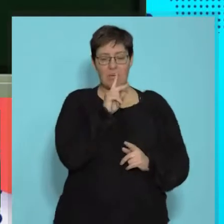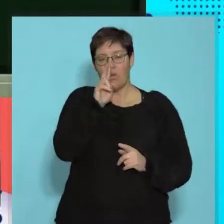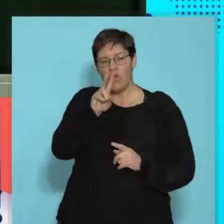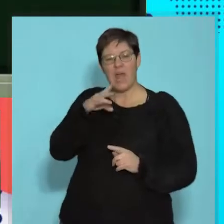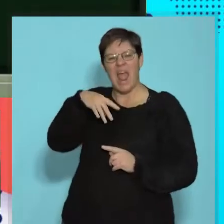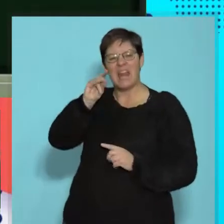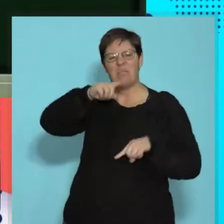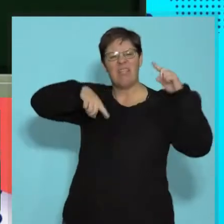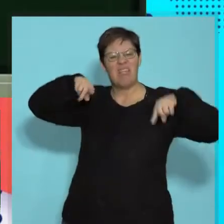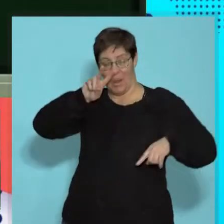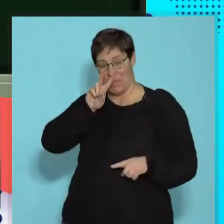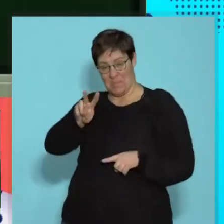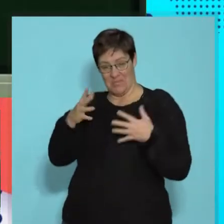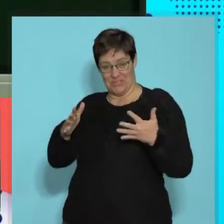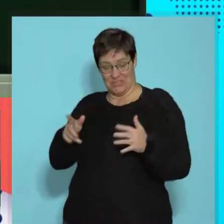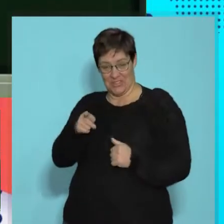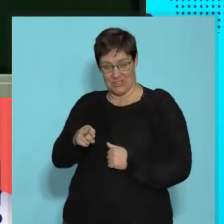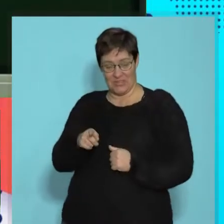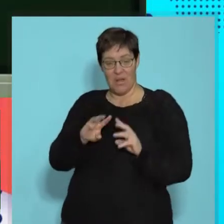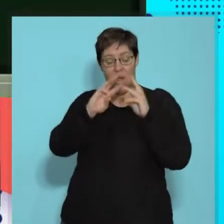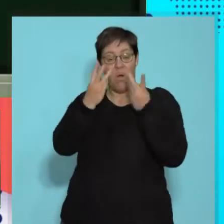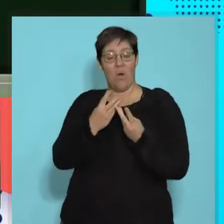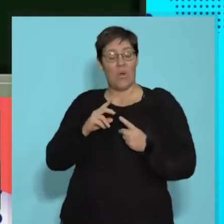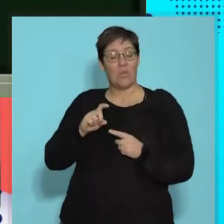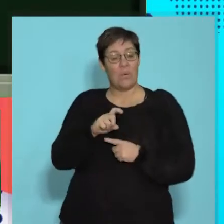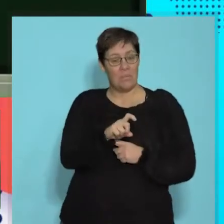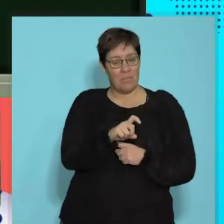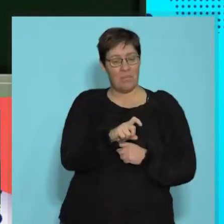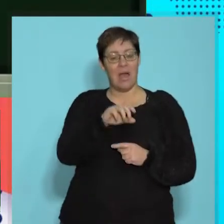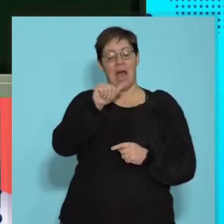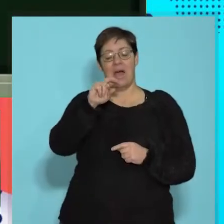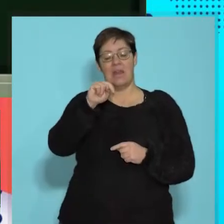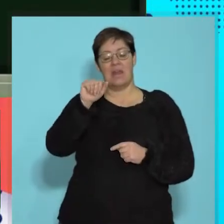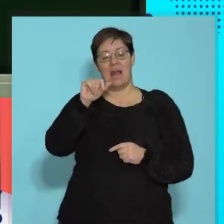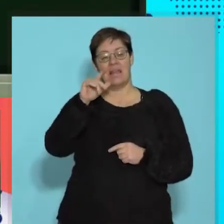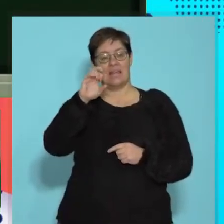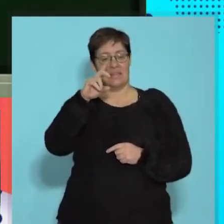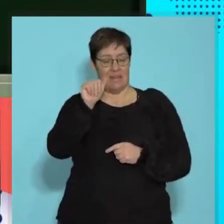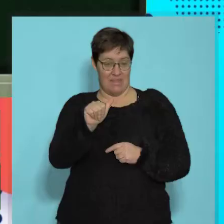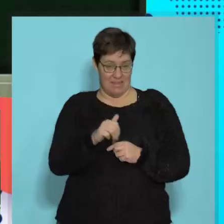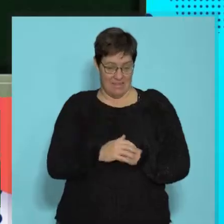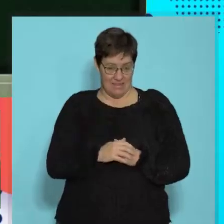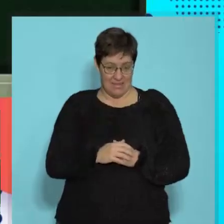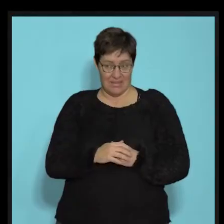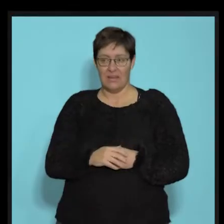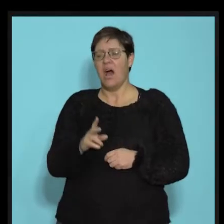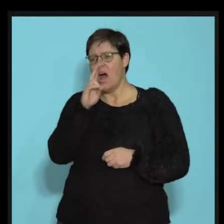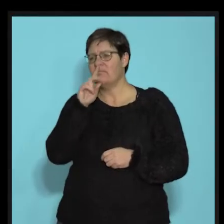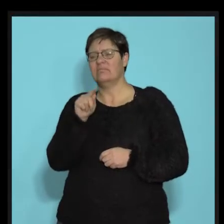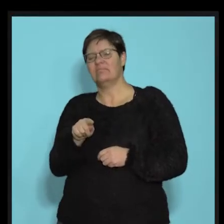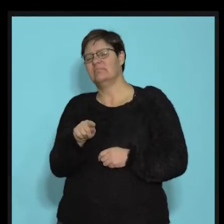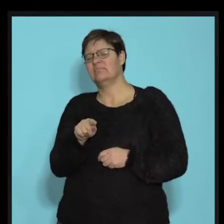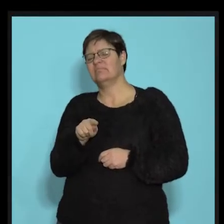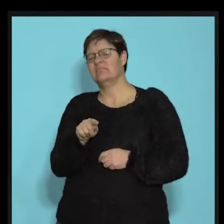animal diversity. And the earthworm is an annelida. It was a segmented worm. Now, if we think of an